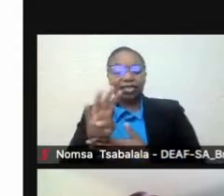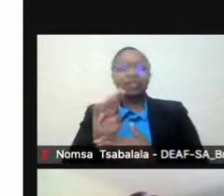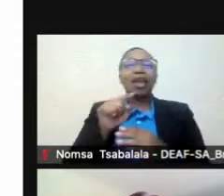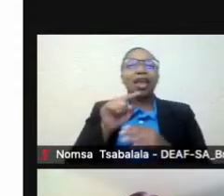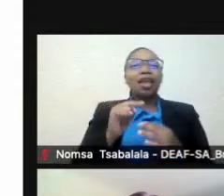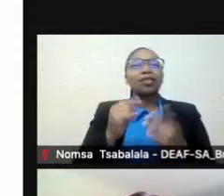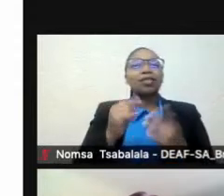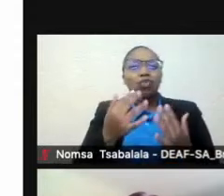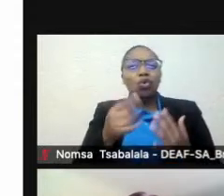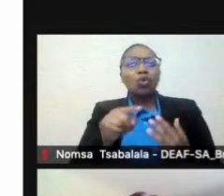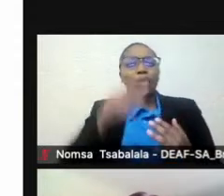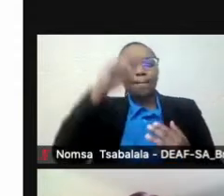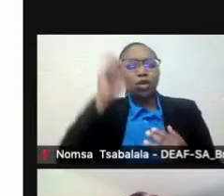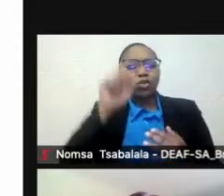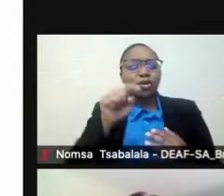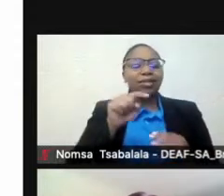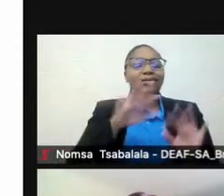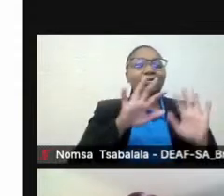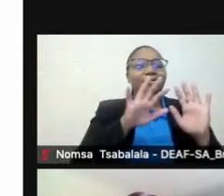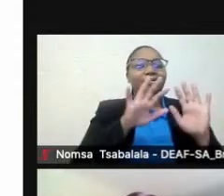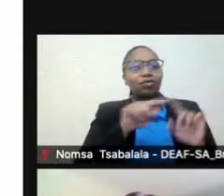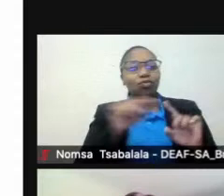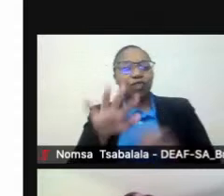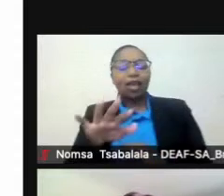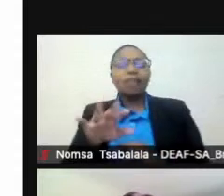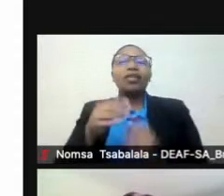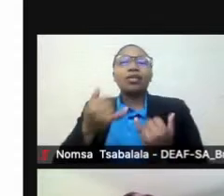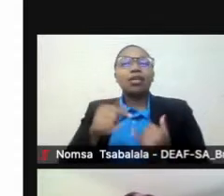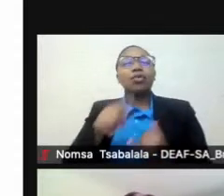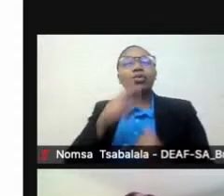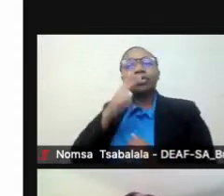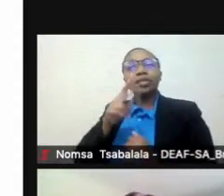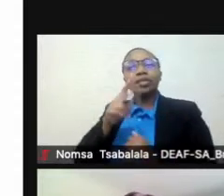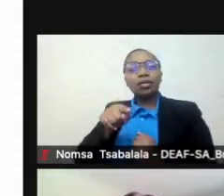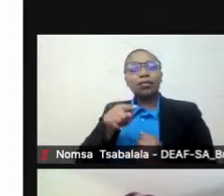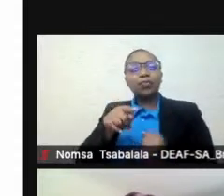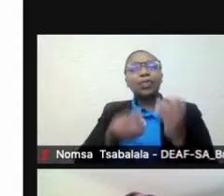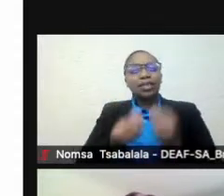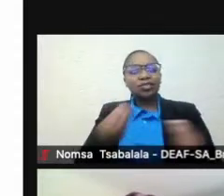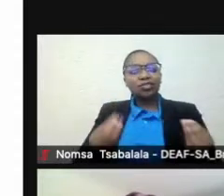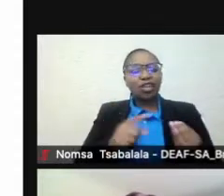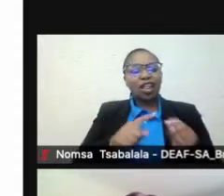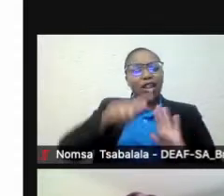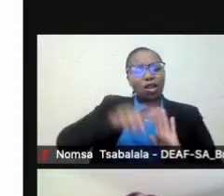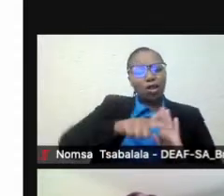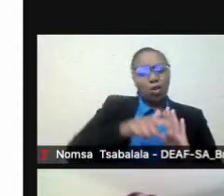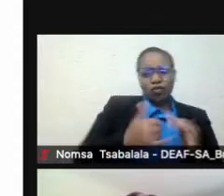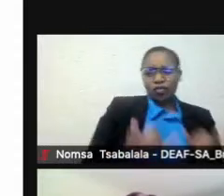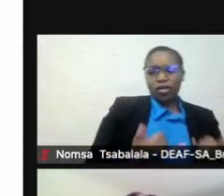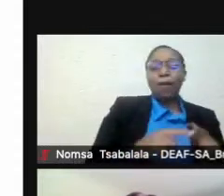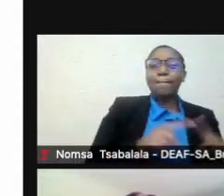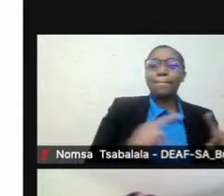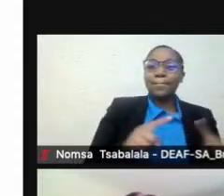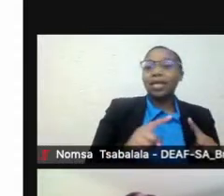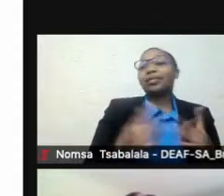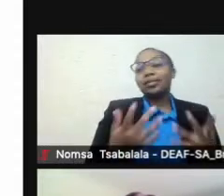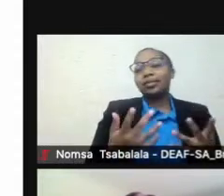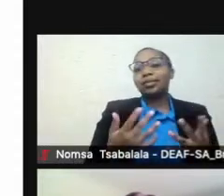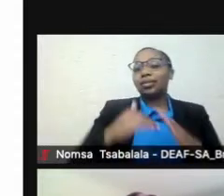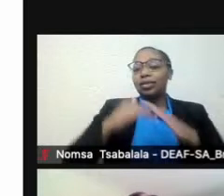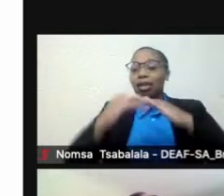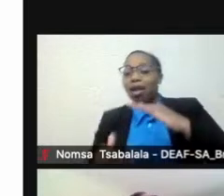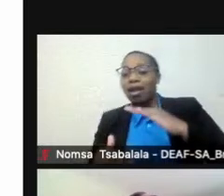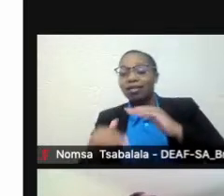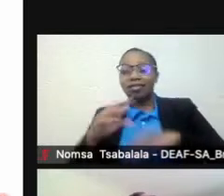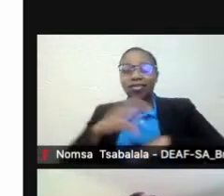lowest in those in children. However, the incidence in those under 5 is now second highest, and